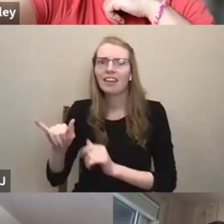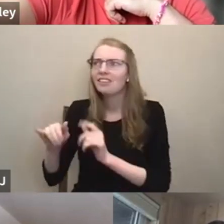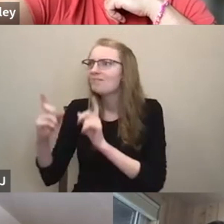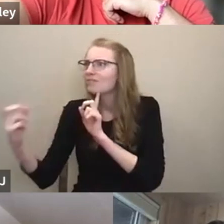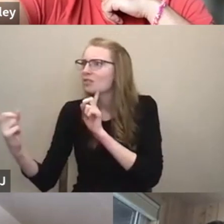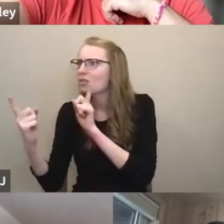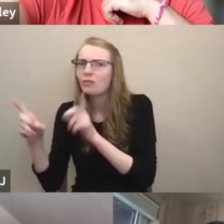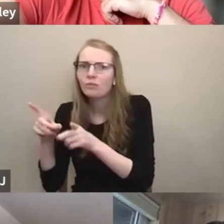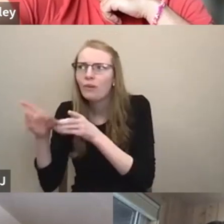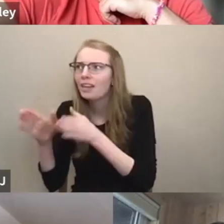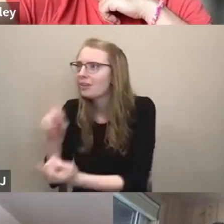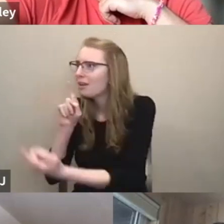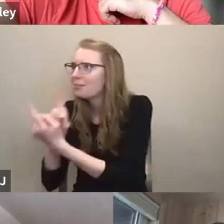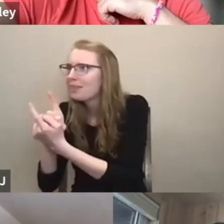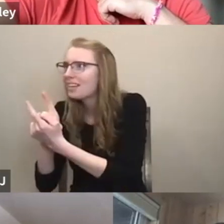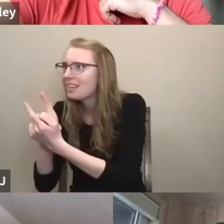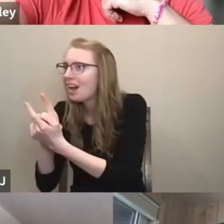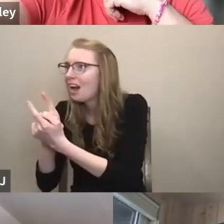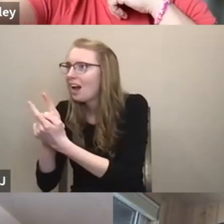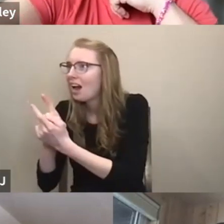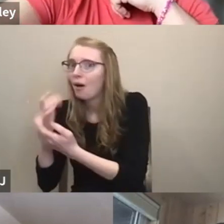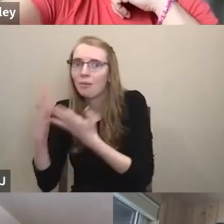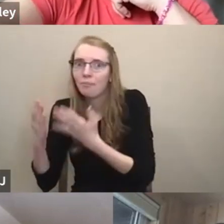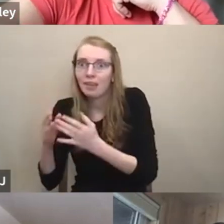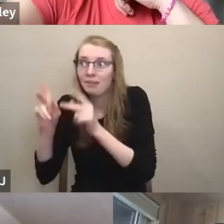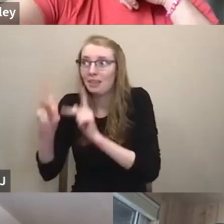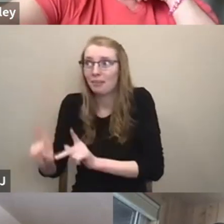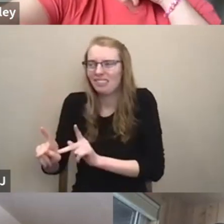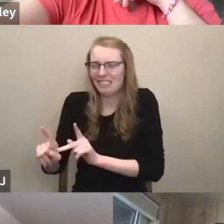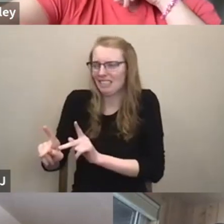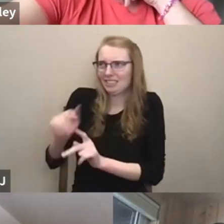your bad side, like, they're not going away. This